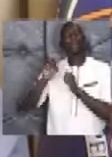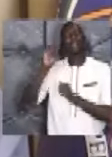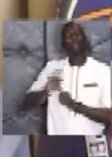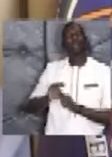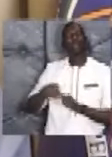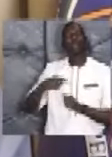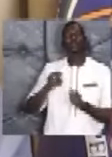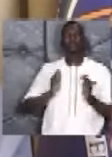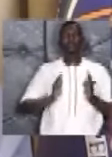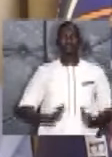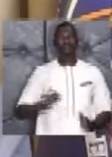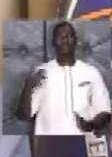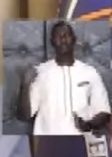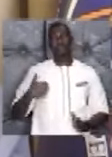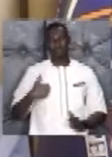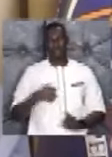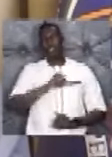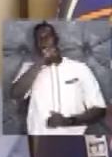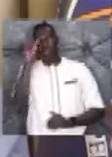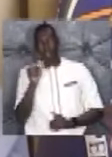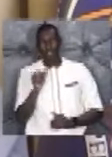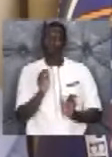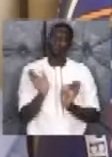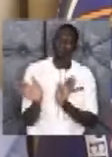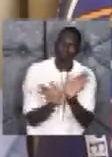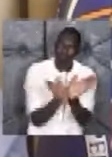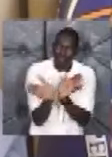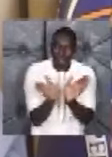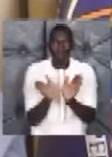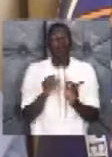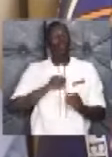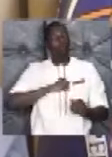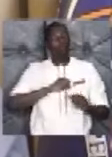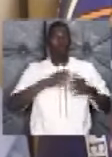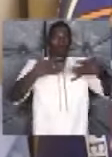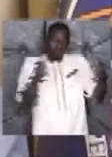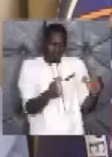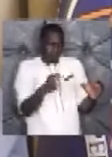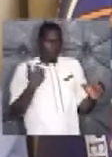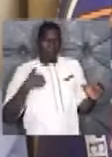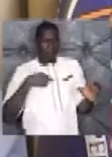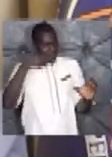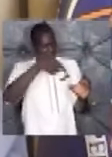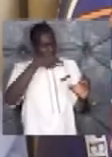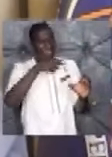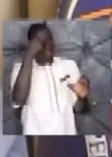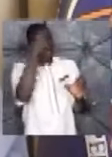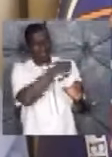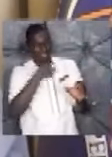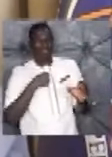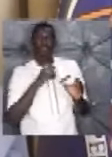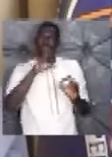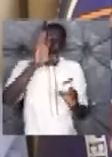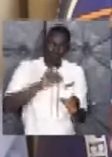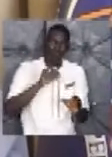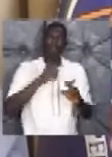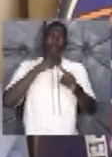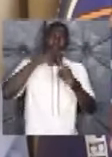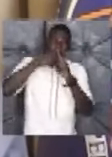of humanity and for encouraging their congregations to engage in